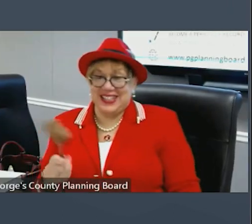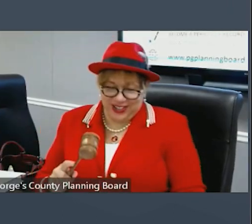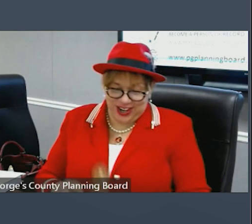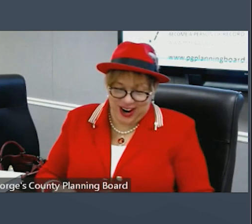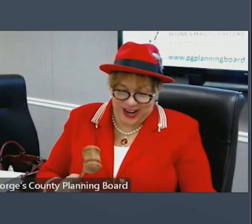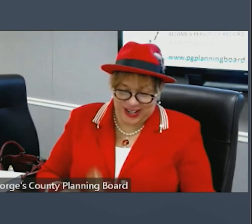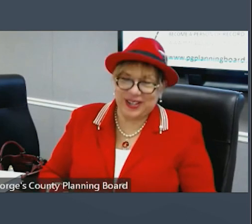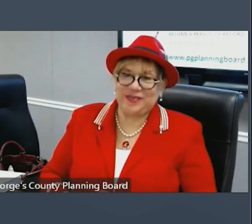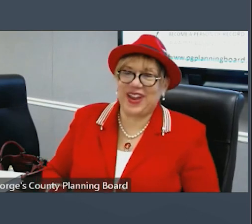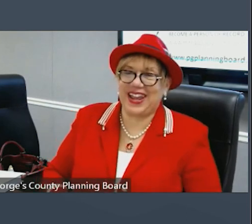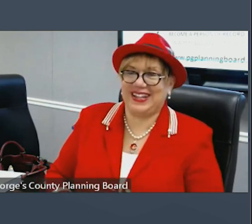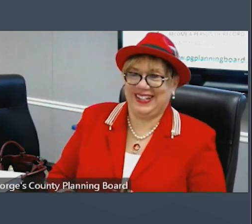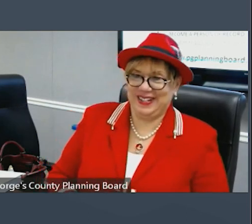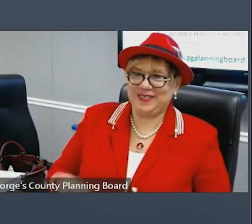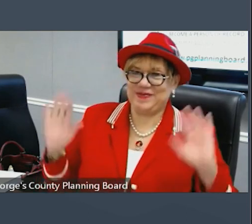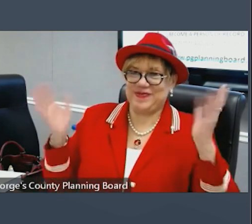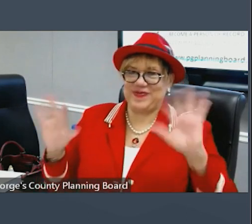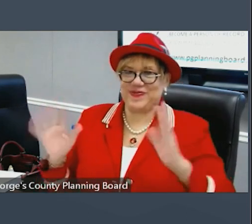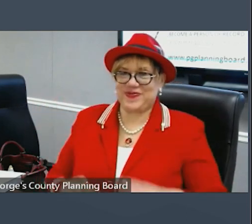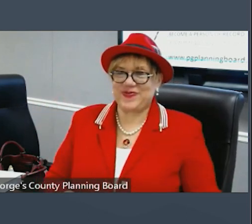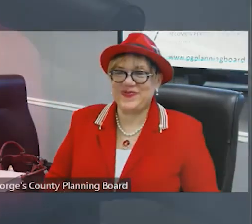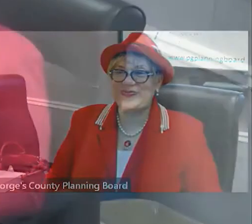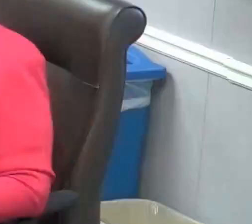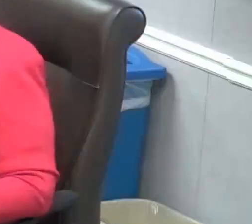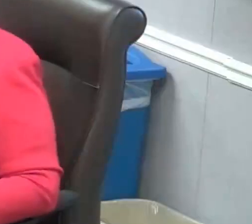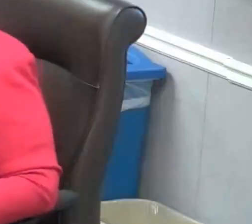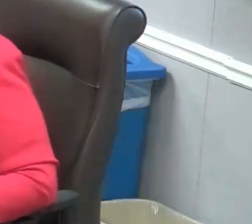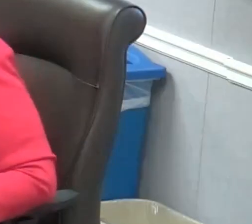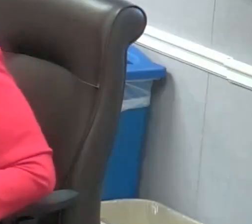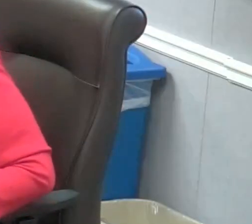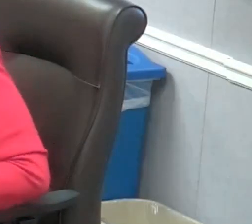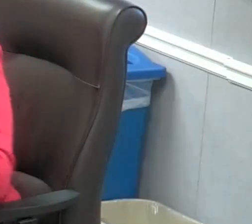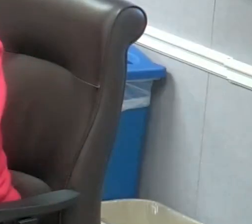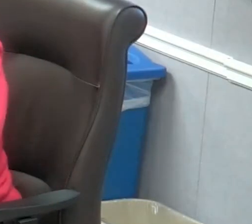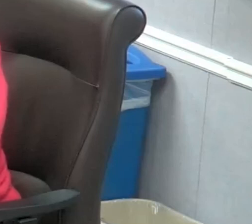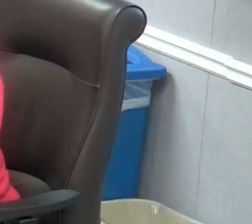is adjourned. Thank you. Thank you. Thank you. Thank